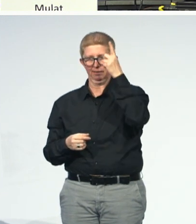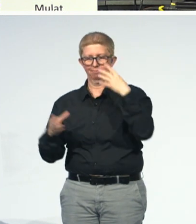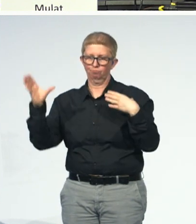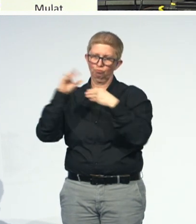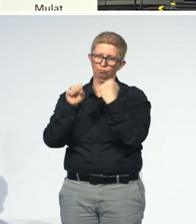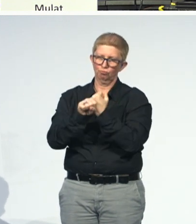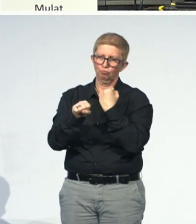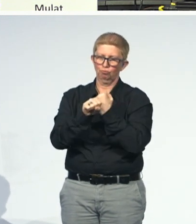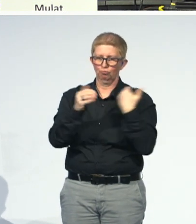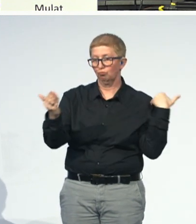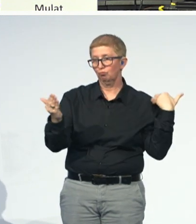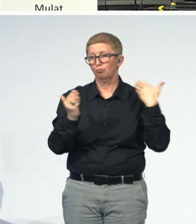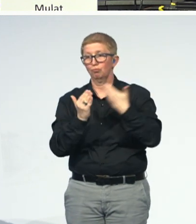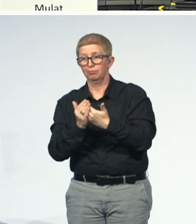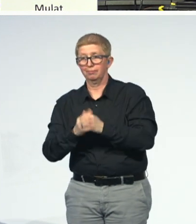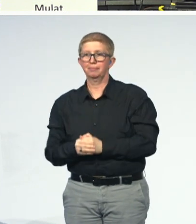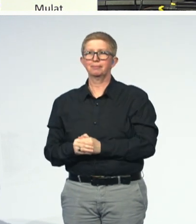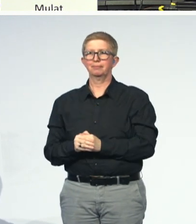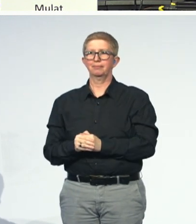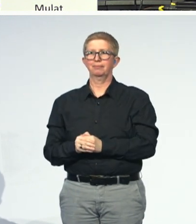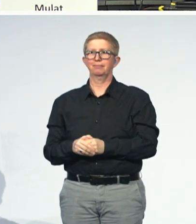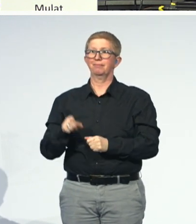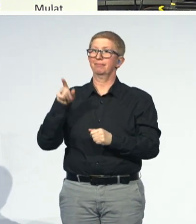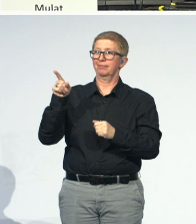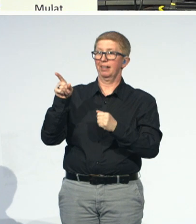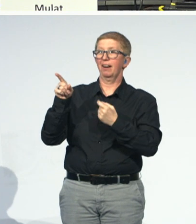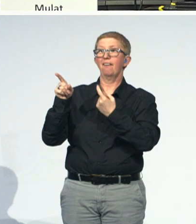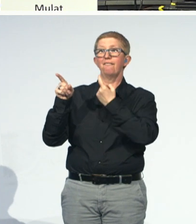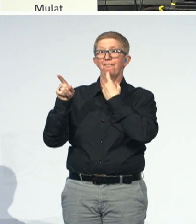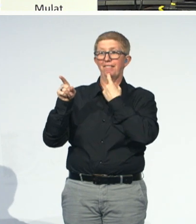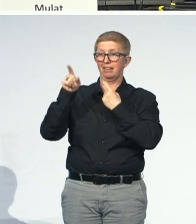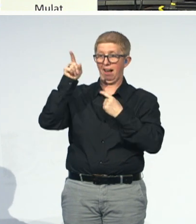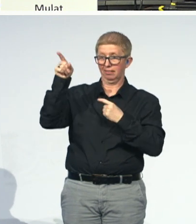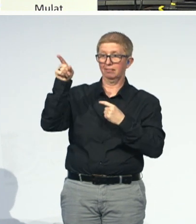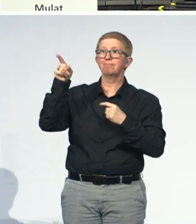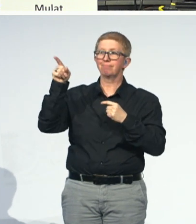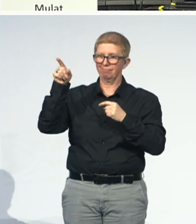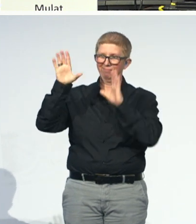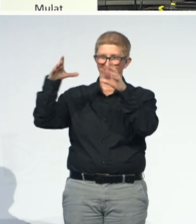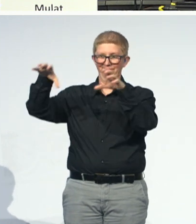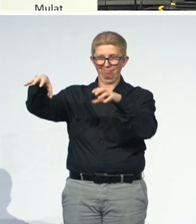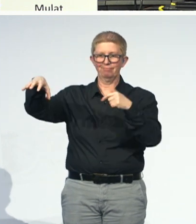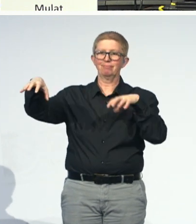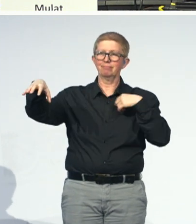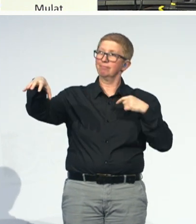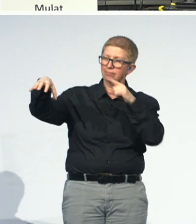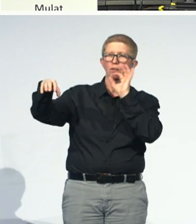DASK, which is a local partner organization. So the project is implemented.